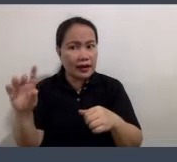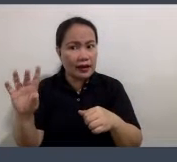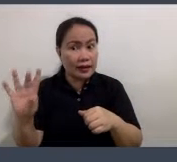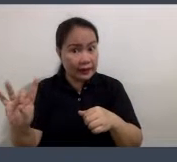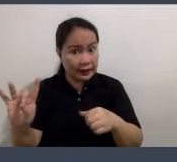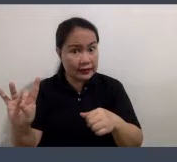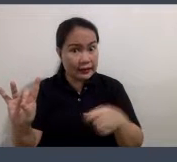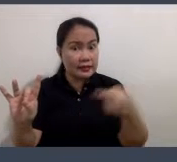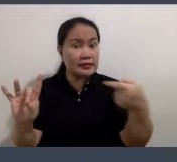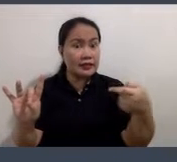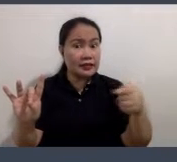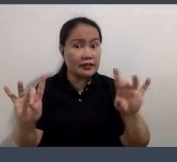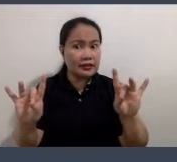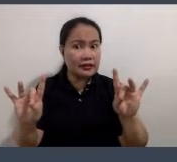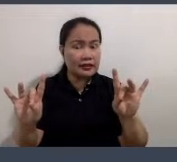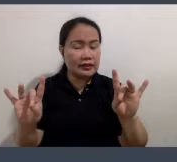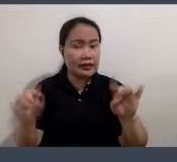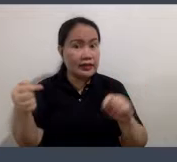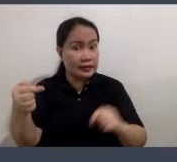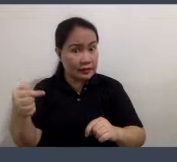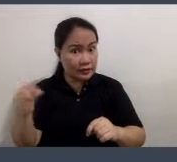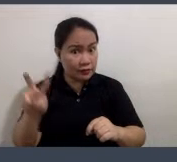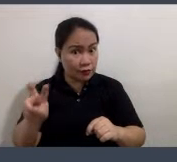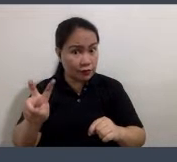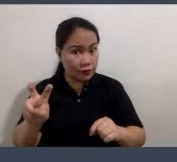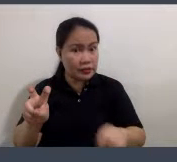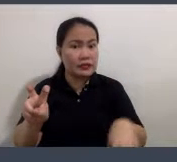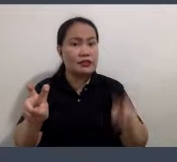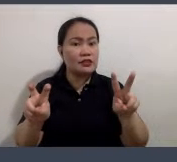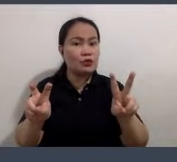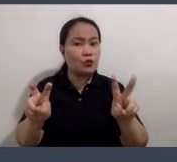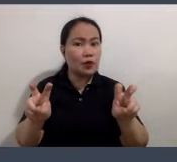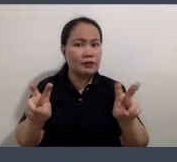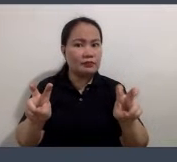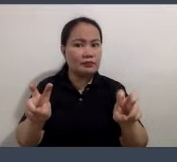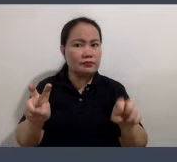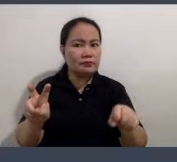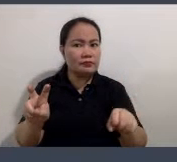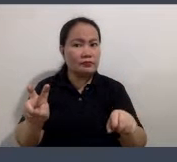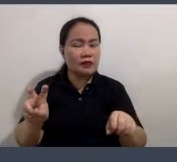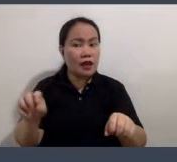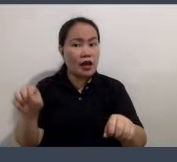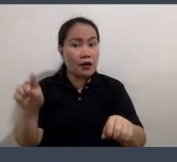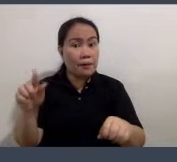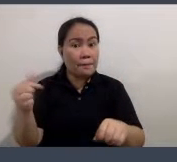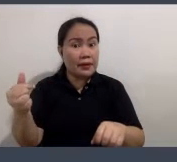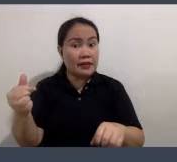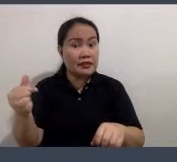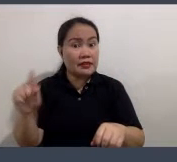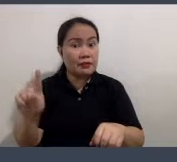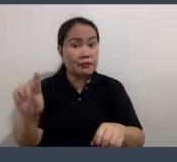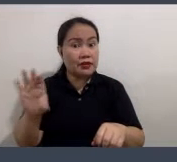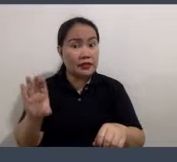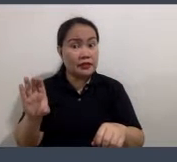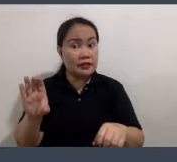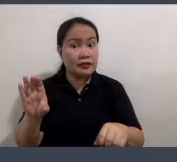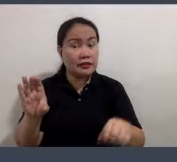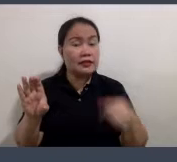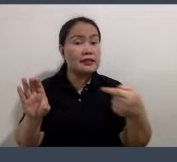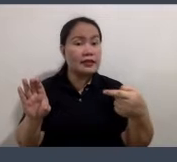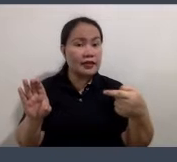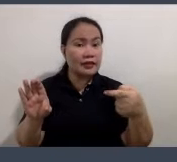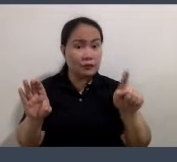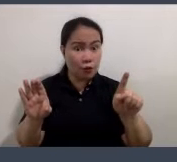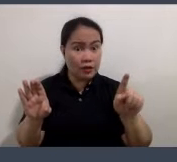8. For negative 12, that is positive 12. And for positive 100, that is negative 100.